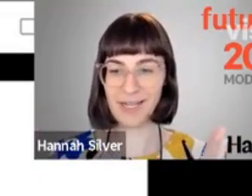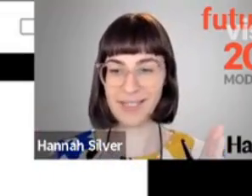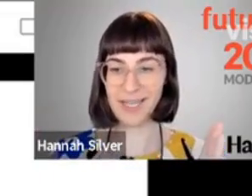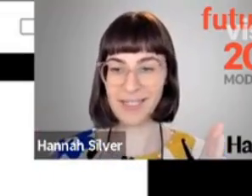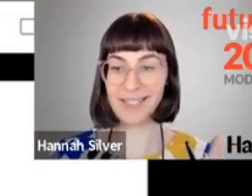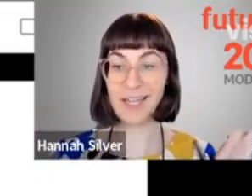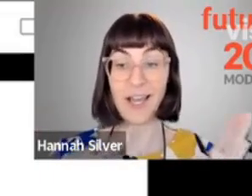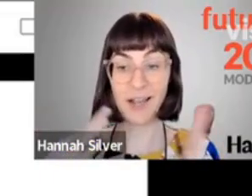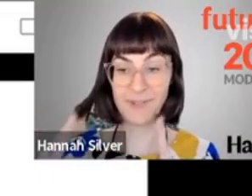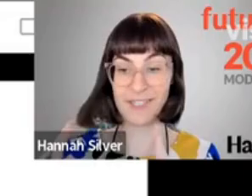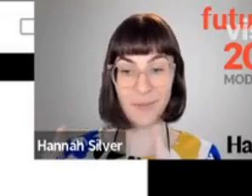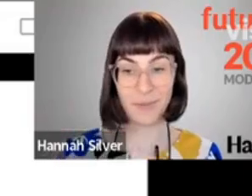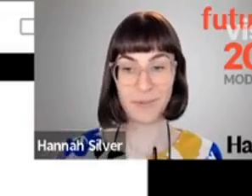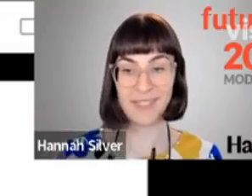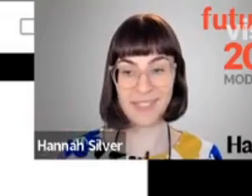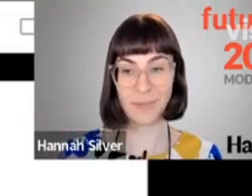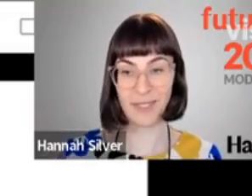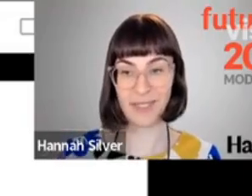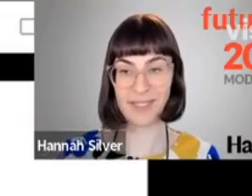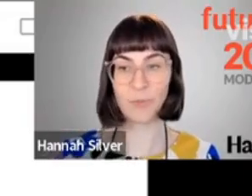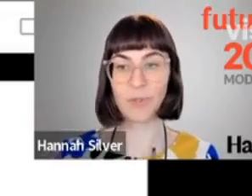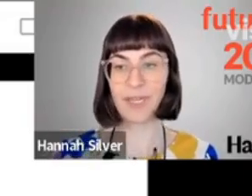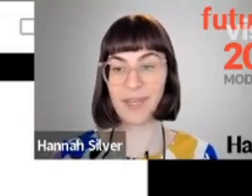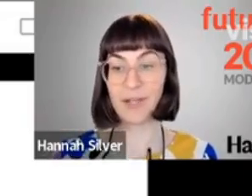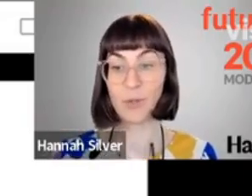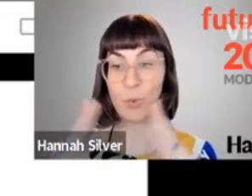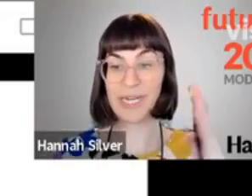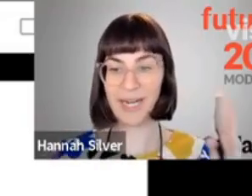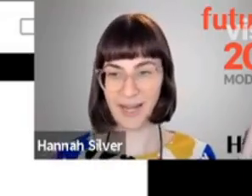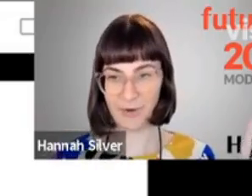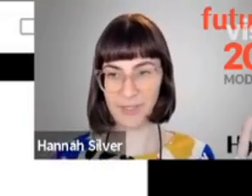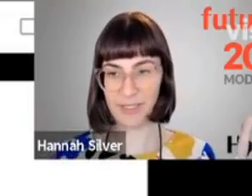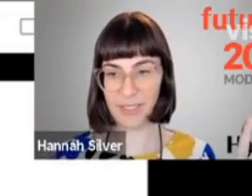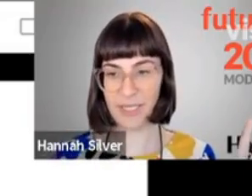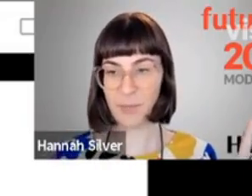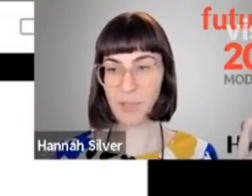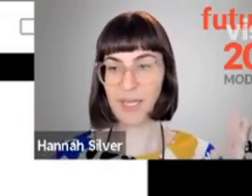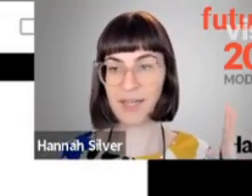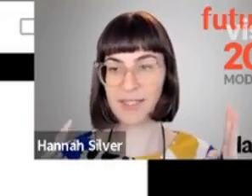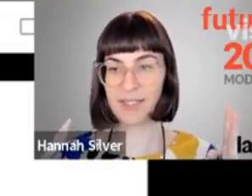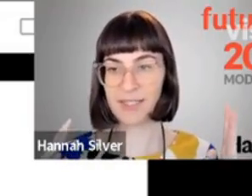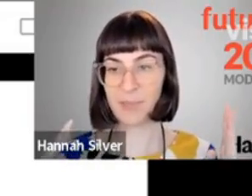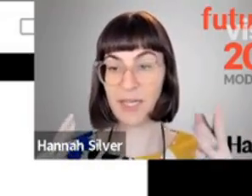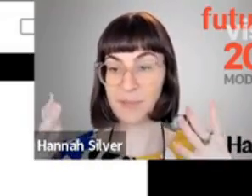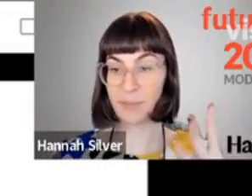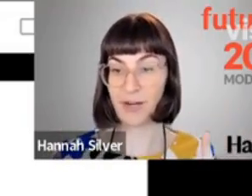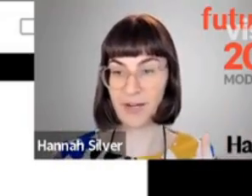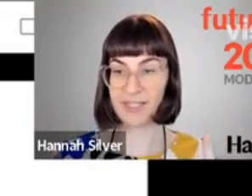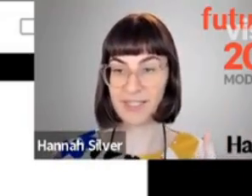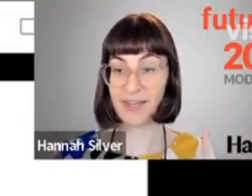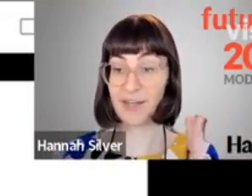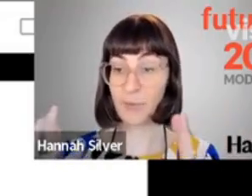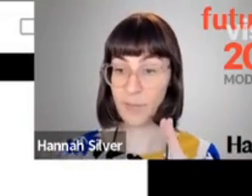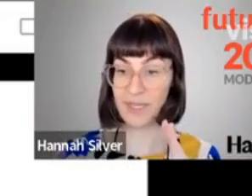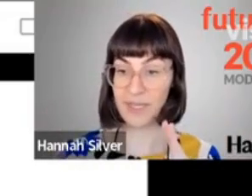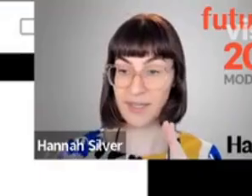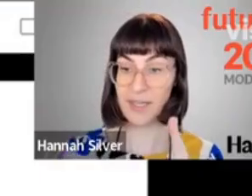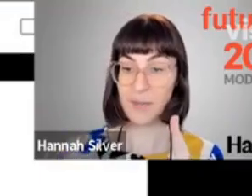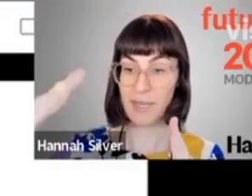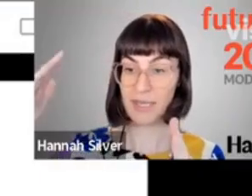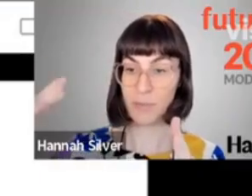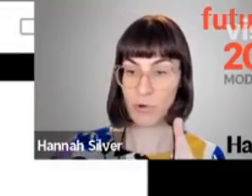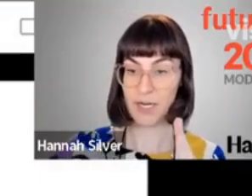hiring process, oftentimes people with disabilities will get weeded out because it becomes apparent that there will